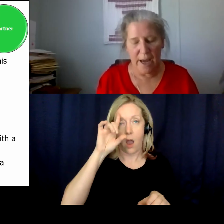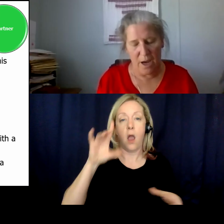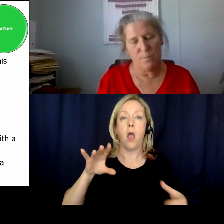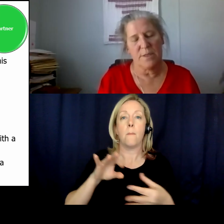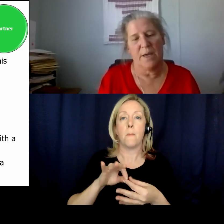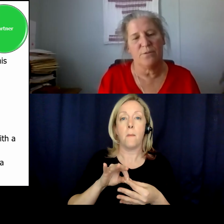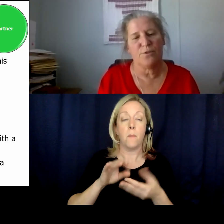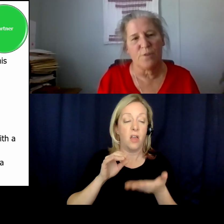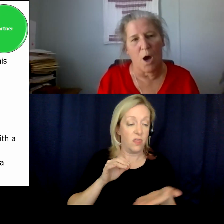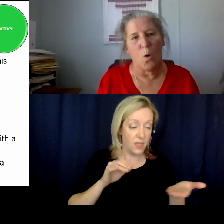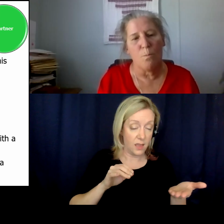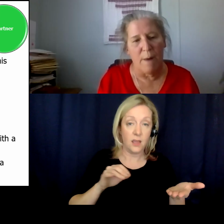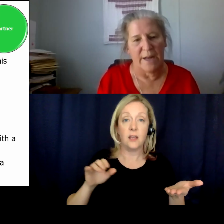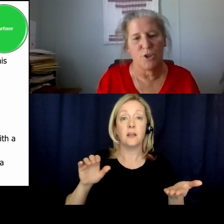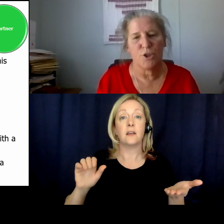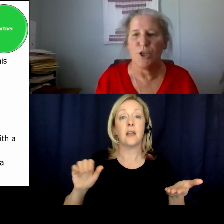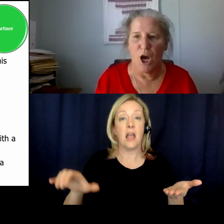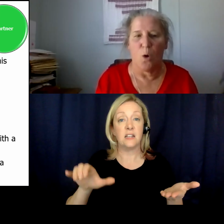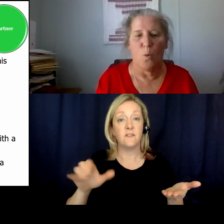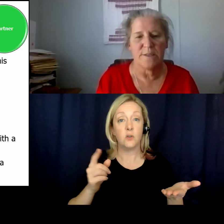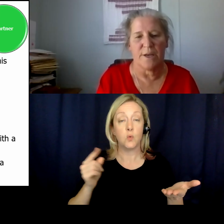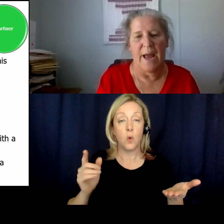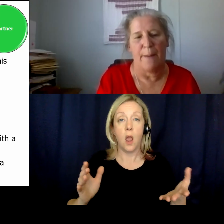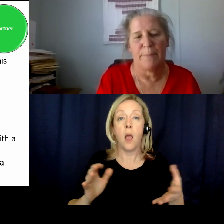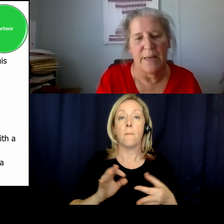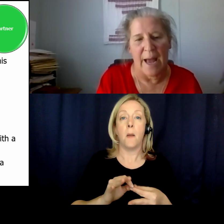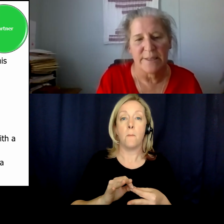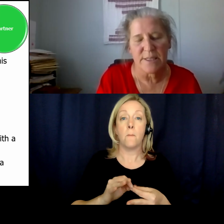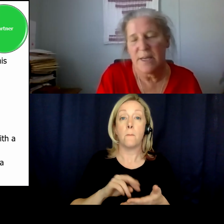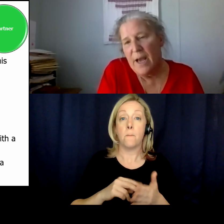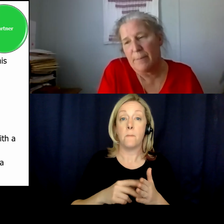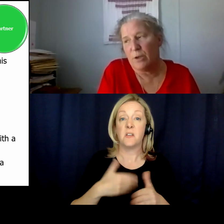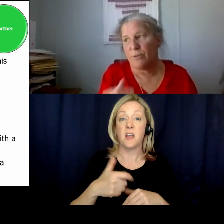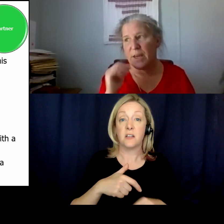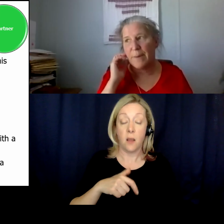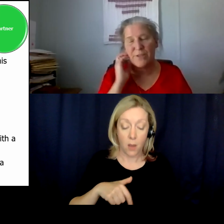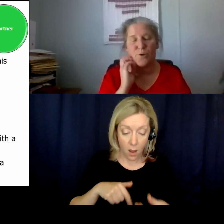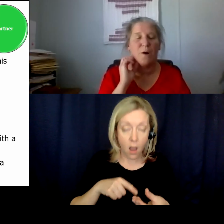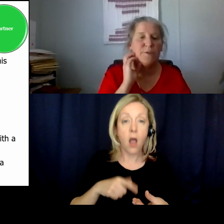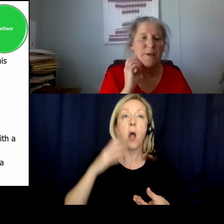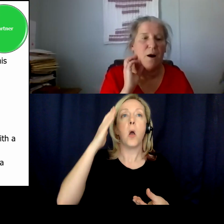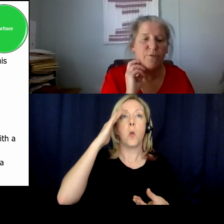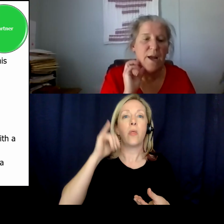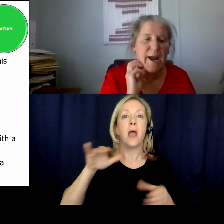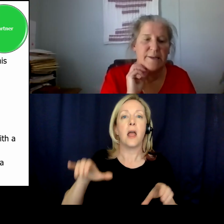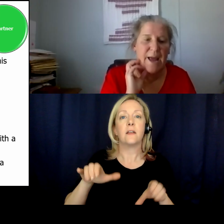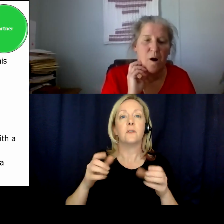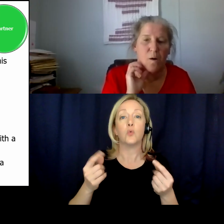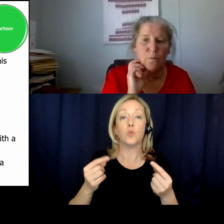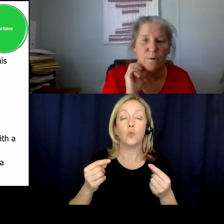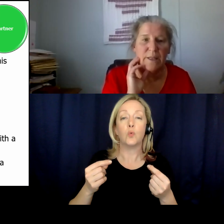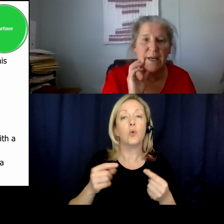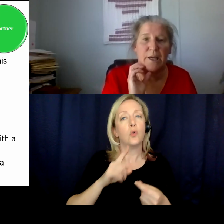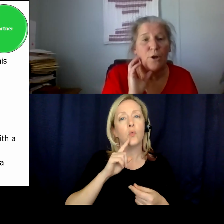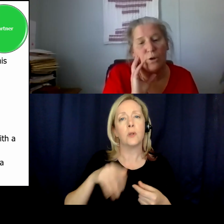really helps kids so much to know what's going to happen next. I mean, you think about your own self and how